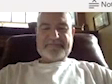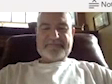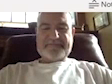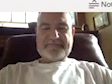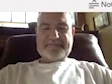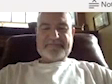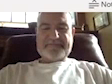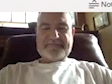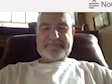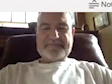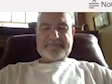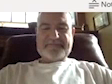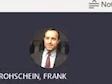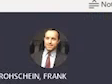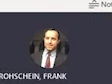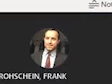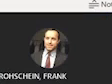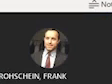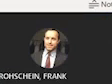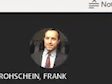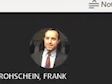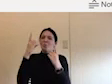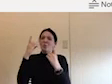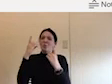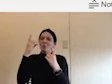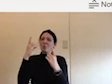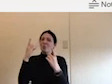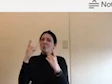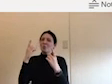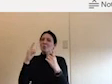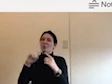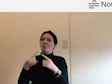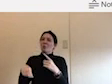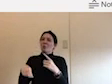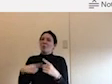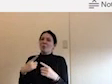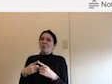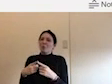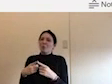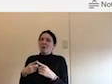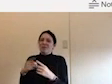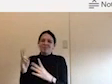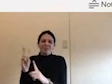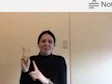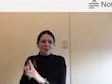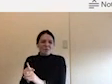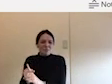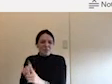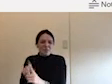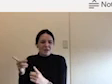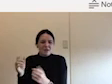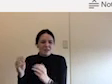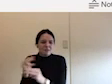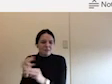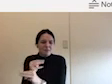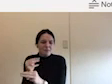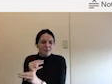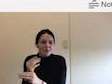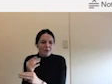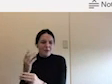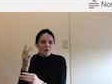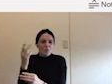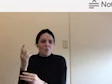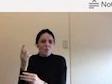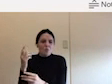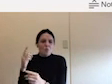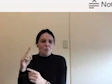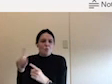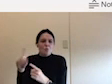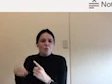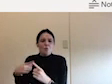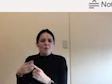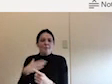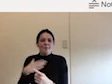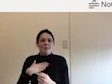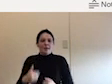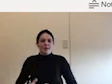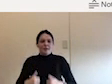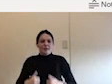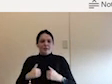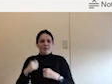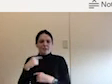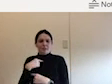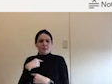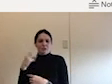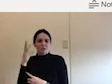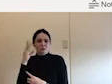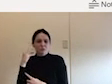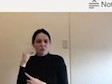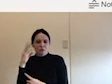use this math? Where am I going to use this math? That's a question in the back of everybody's mind, right? It was at the back of my mind when I went through a math